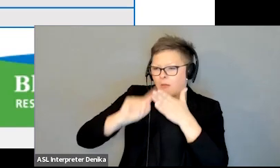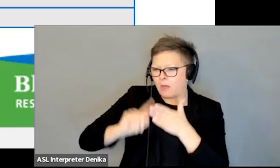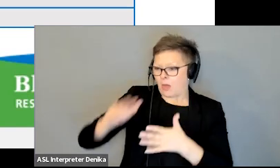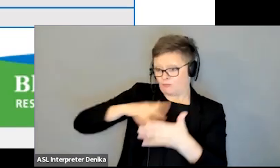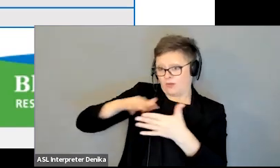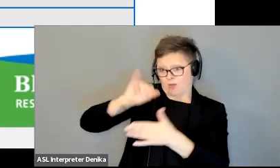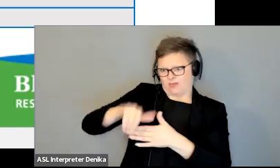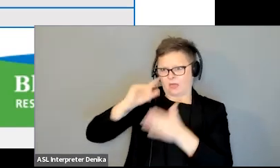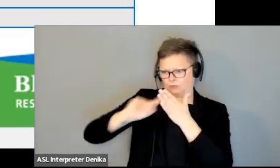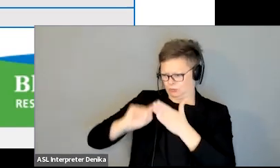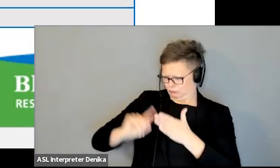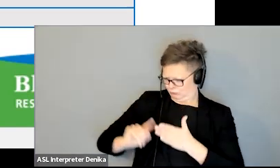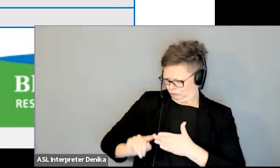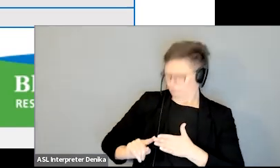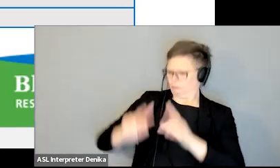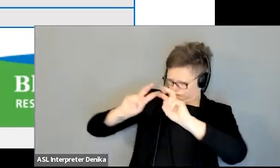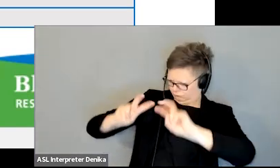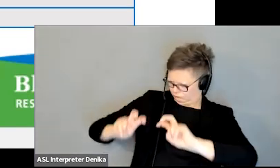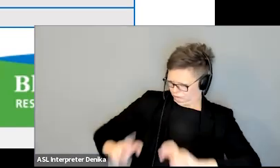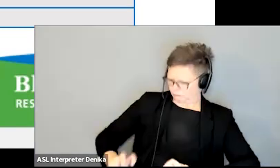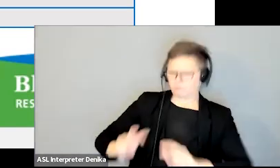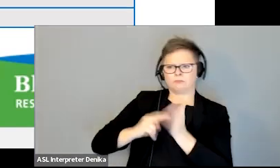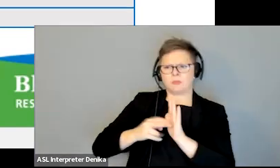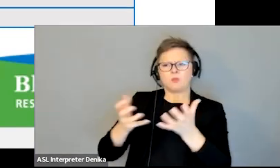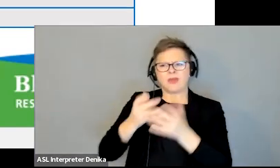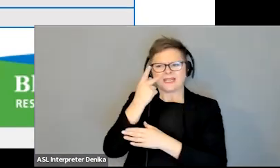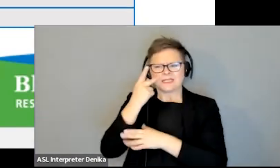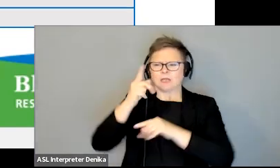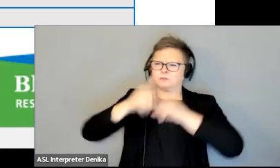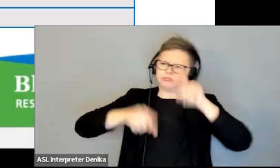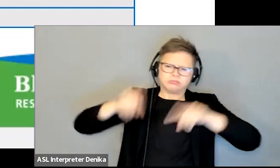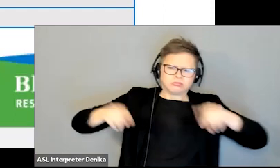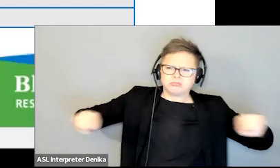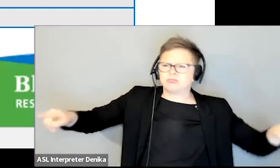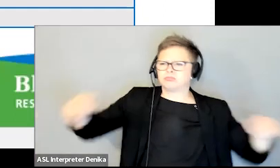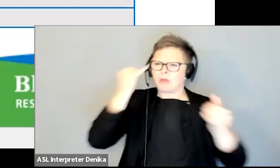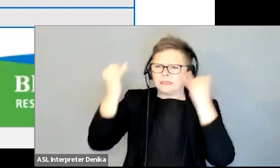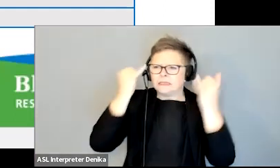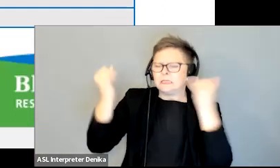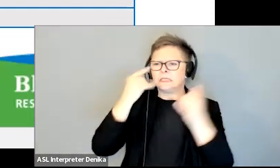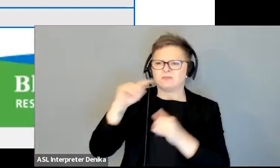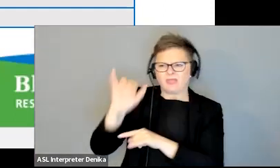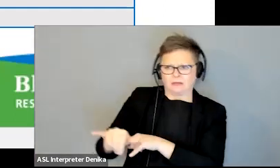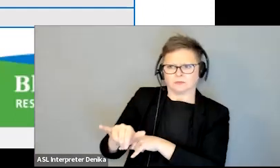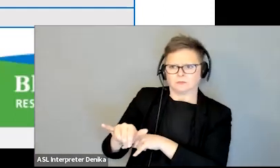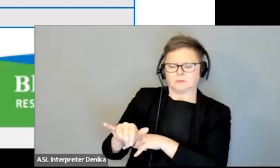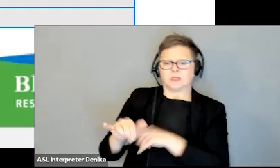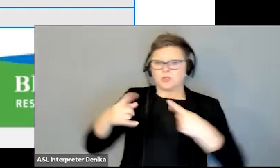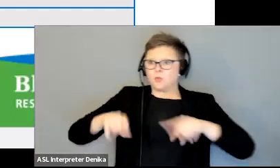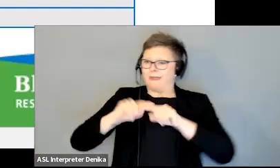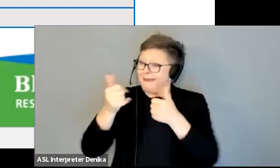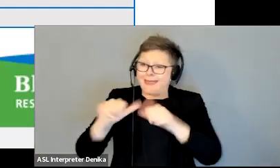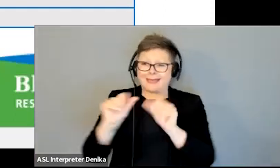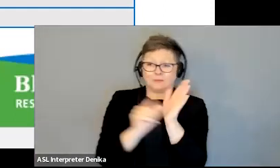we wanted to capture as wide a range of findings, ideas, and perspectives as possible. So we included any type of peer-reviewed publication in addition